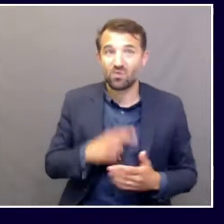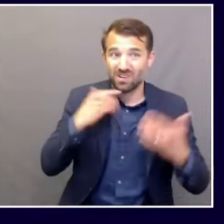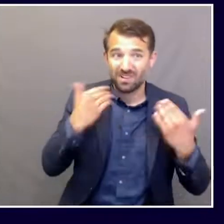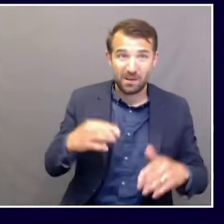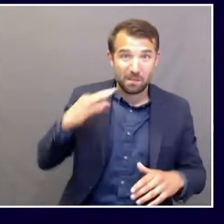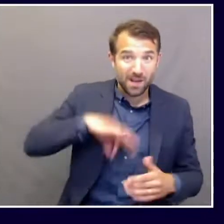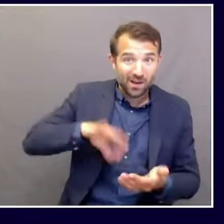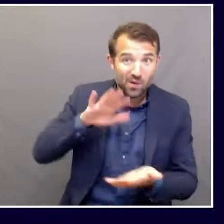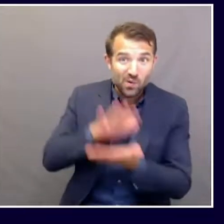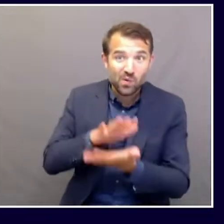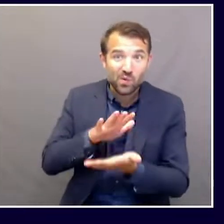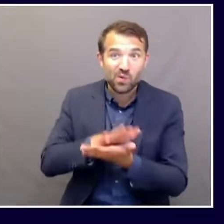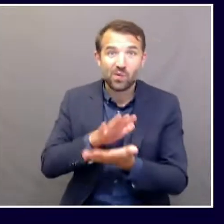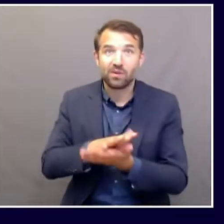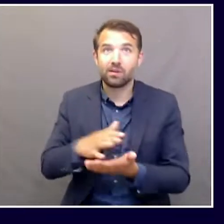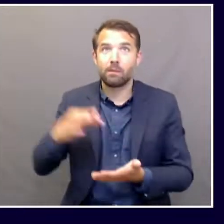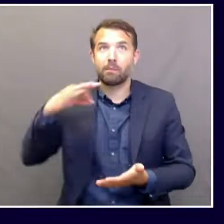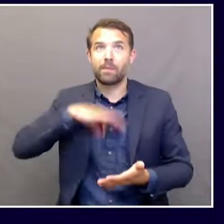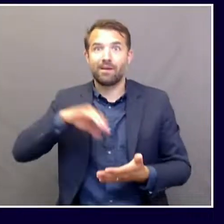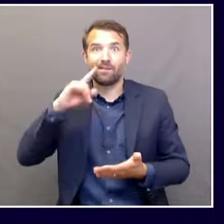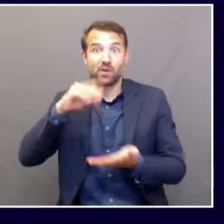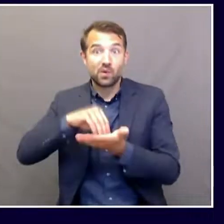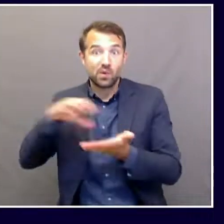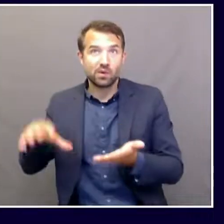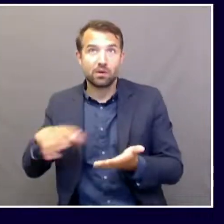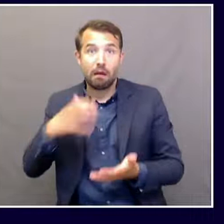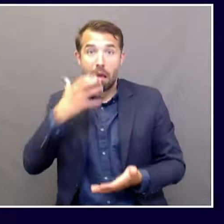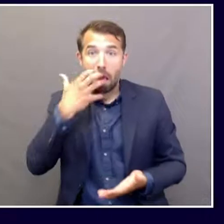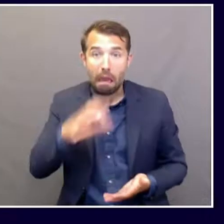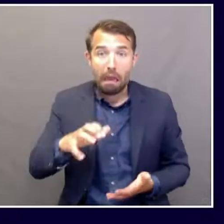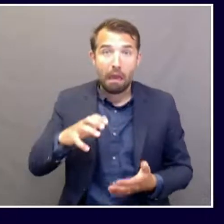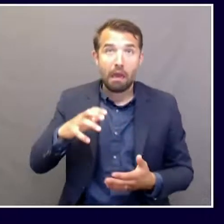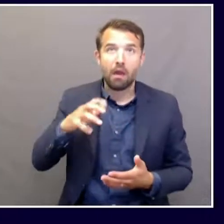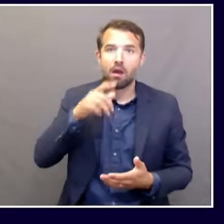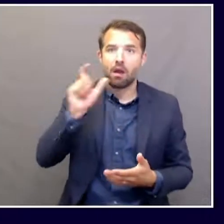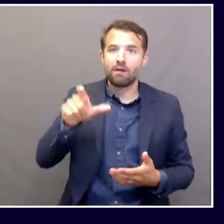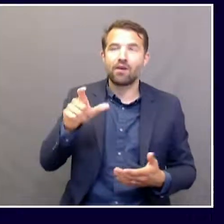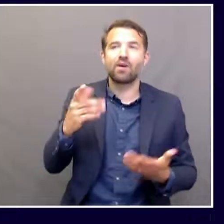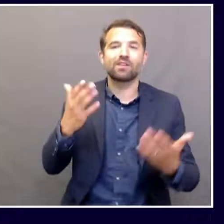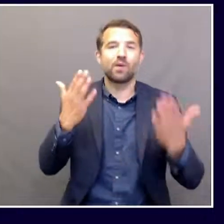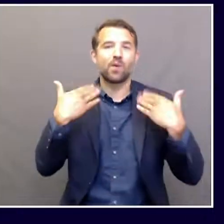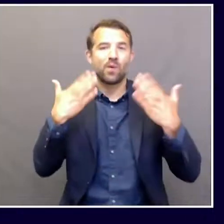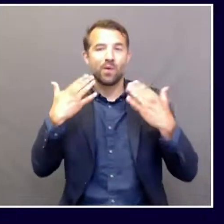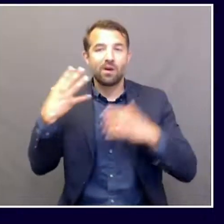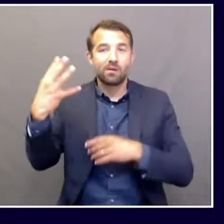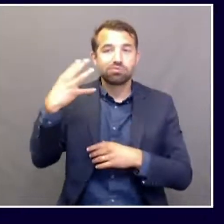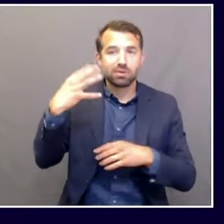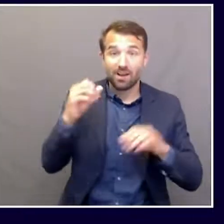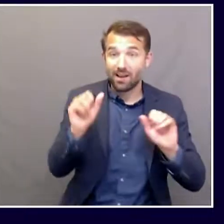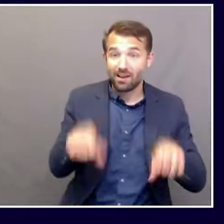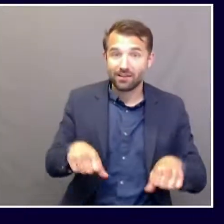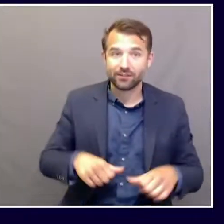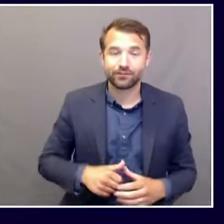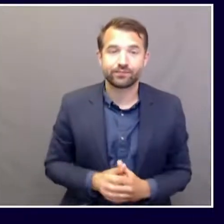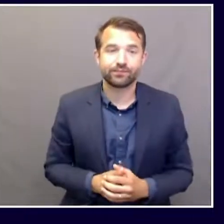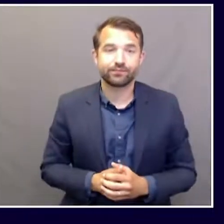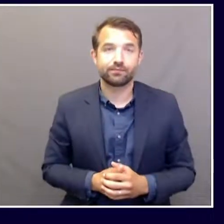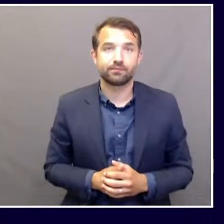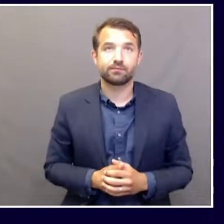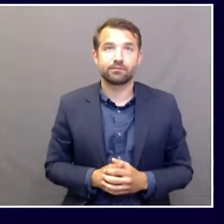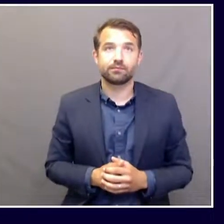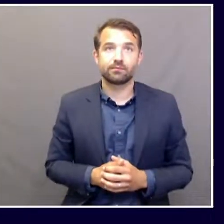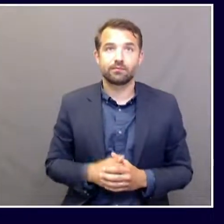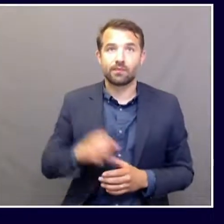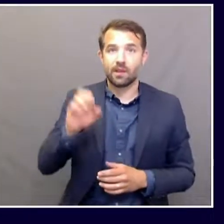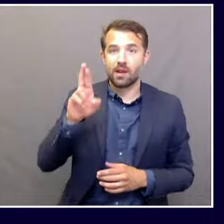kids on a hot day like we've had. Right. Okay, great. Thank you very much. Thanks, Patrick. Over to Eric Russell